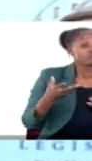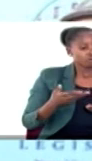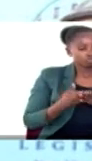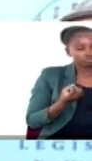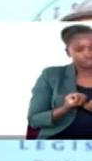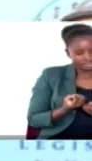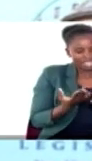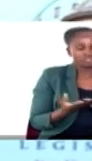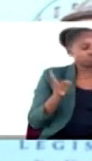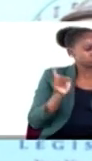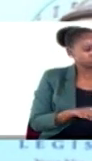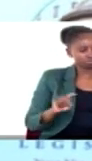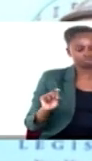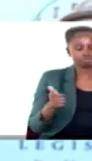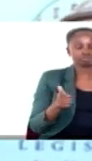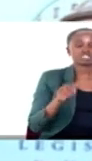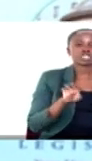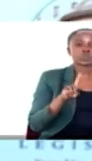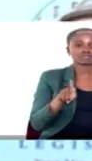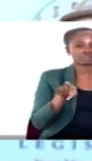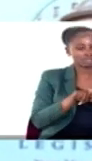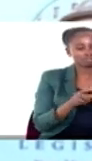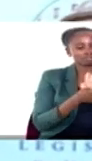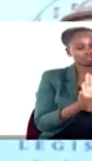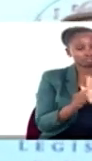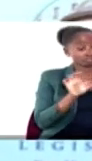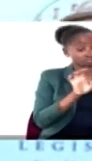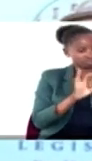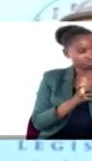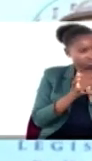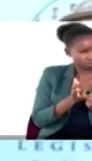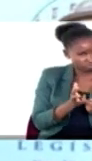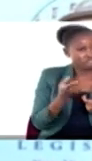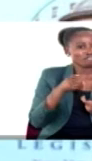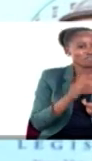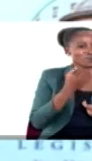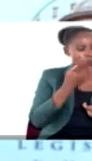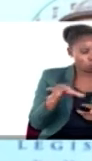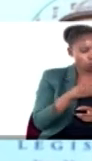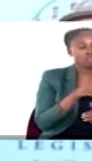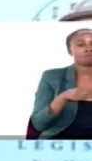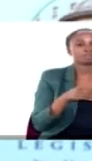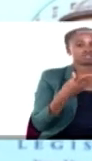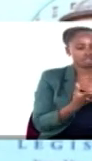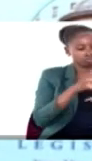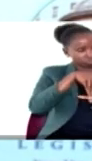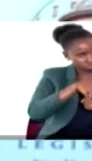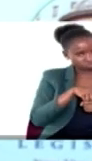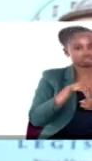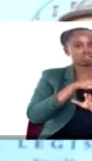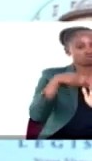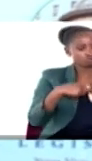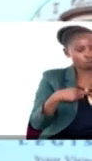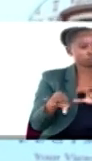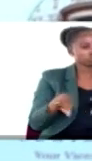education and providing the relevant skills to all citizens so that they can play a productive and active role